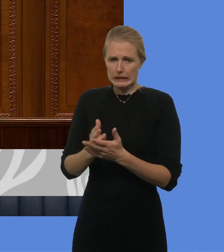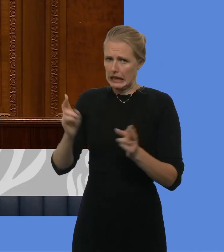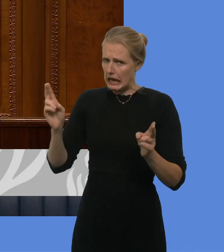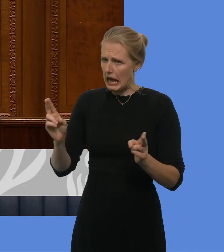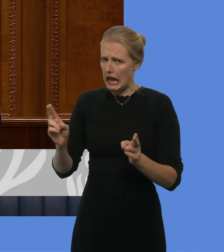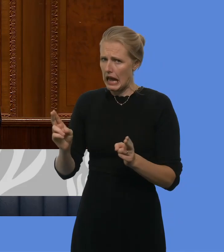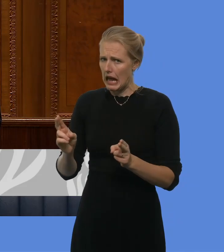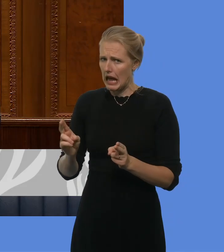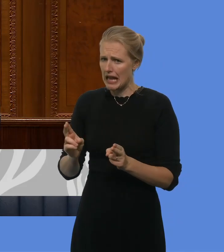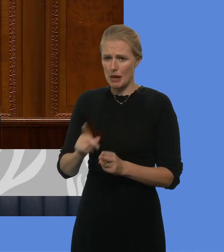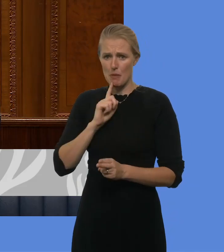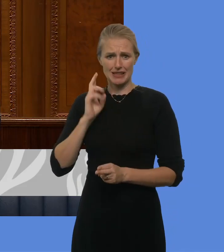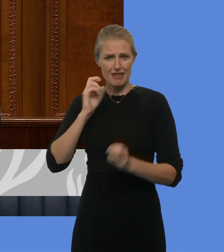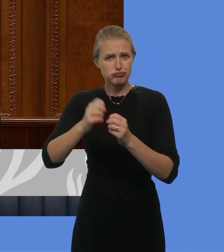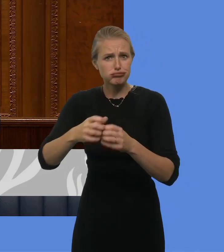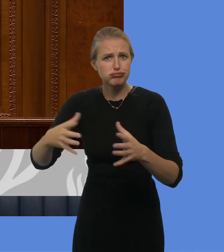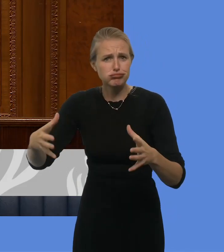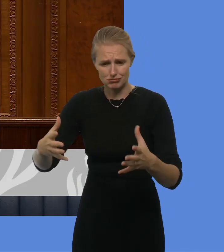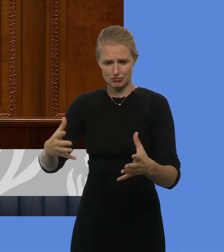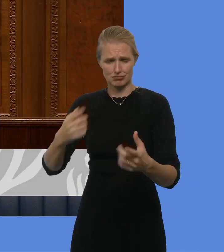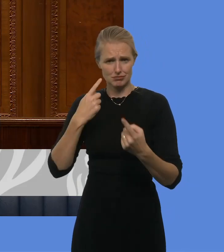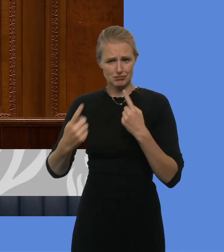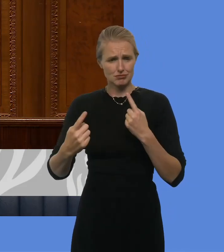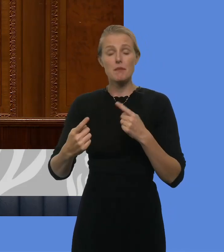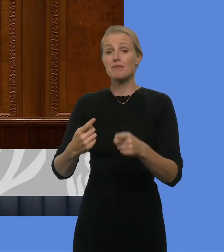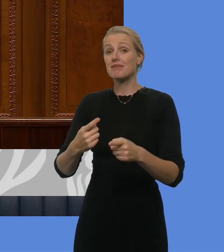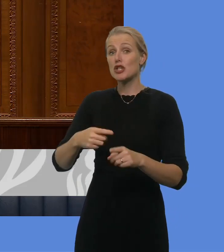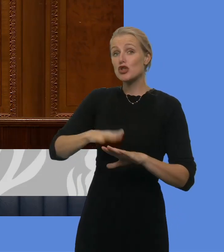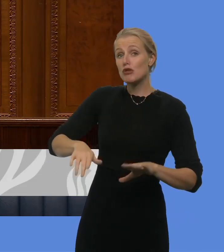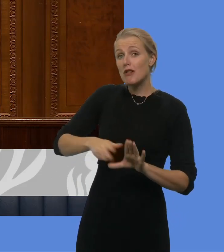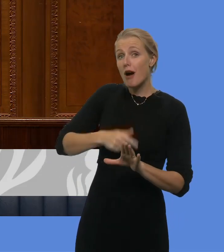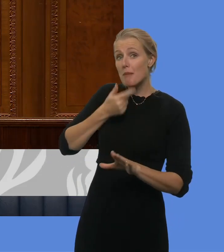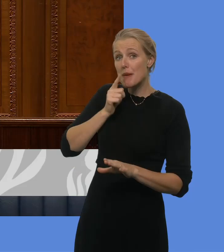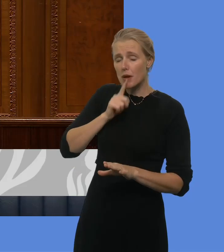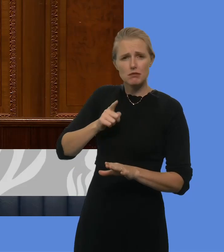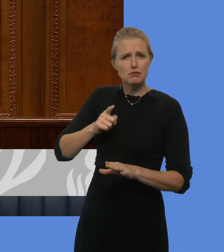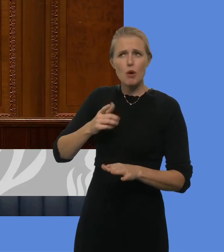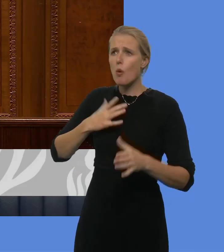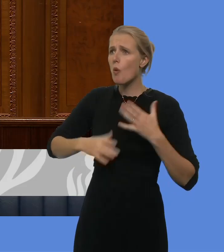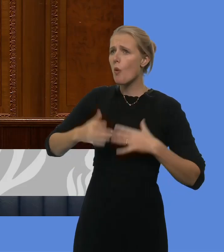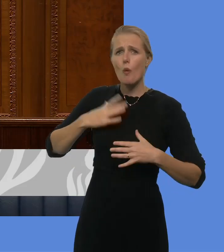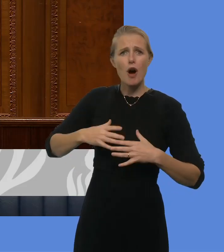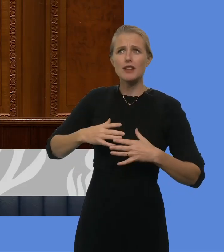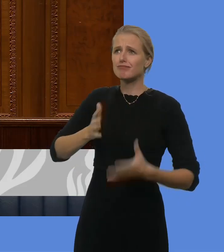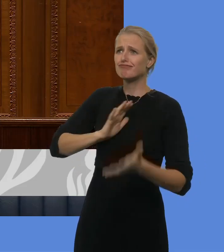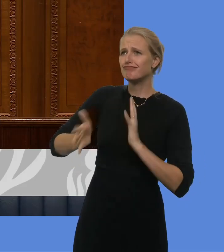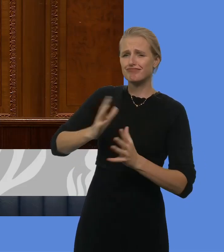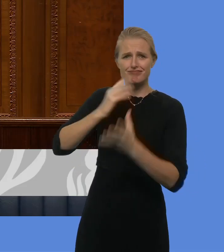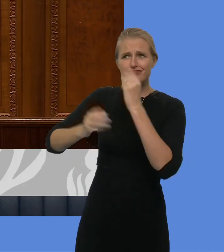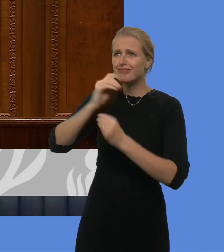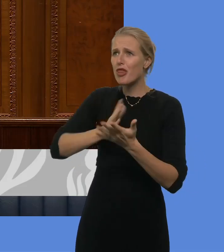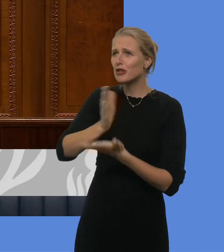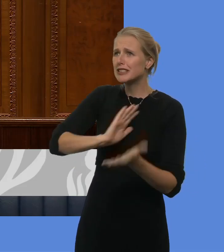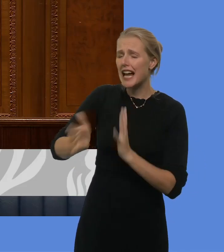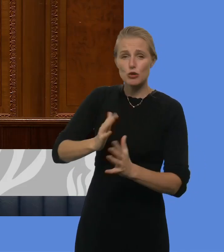deaf children. It is a fact that there is not enough support for children and young people who want to be educated through the medium of sign language.